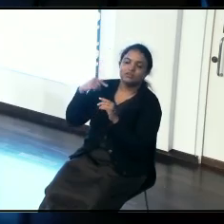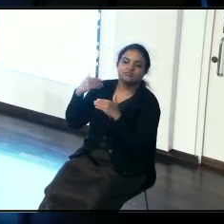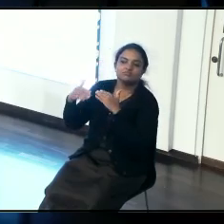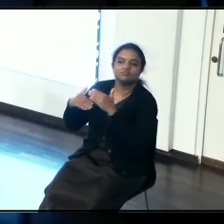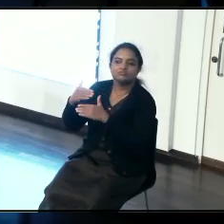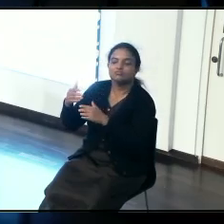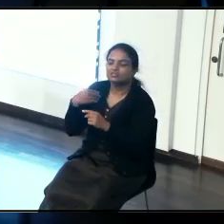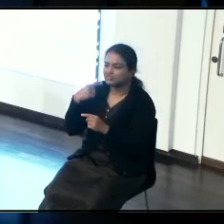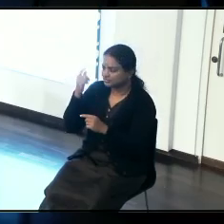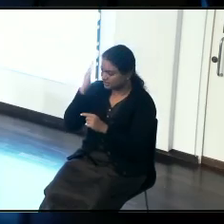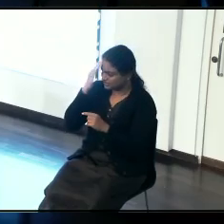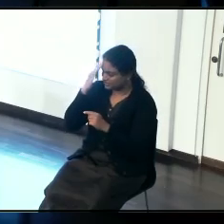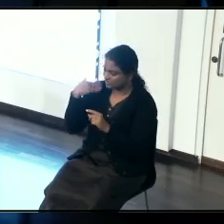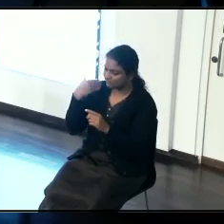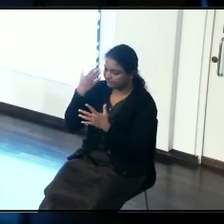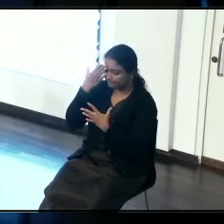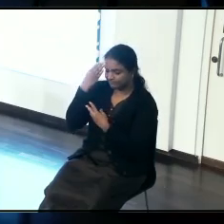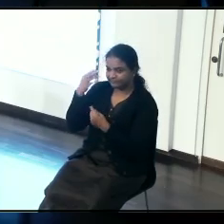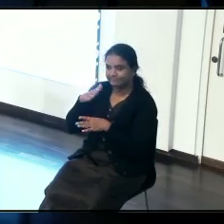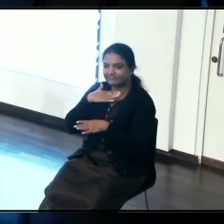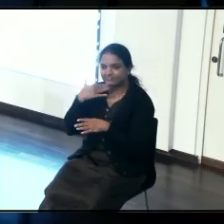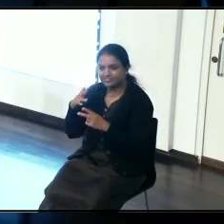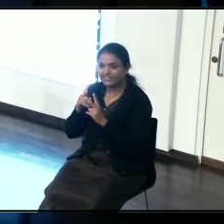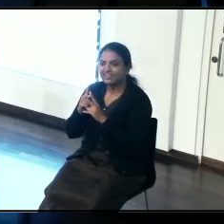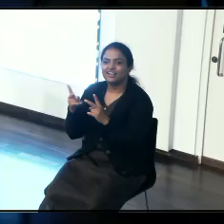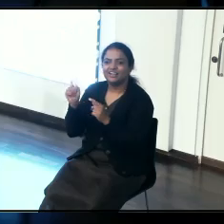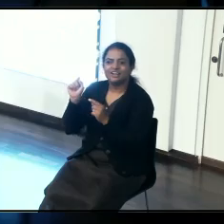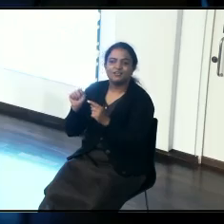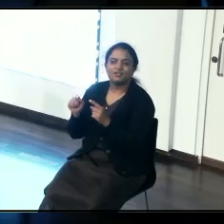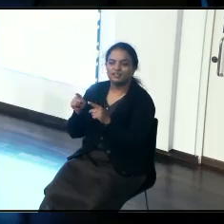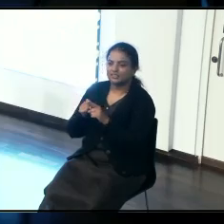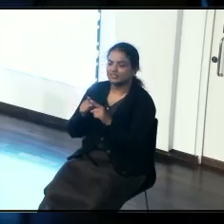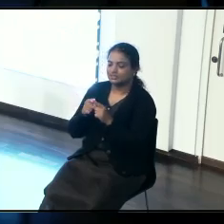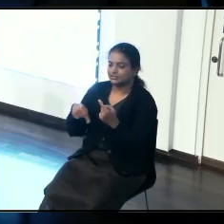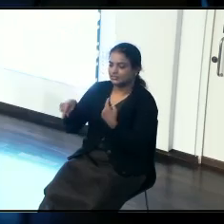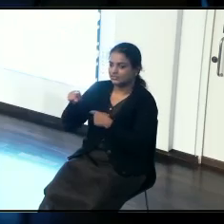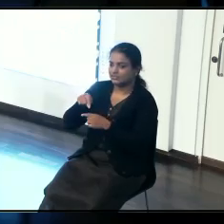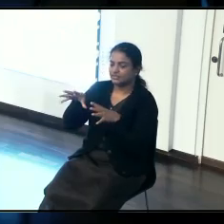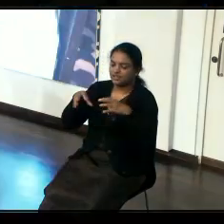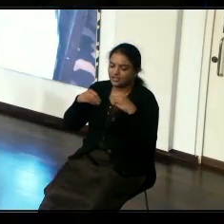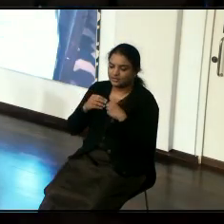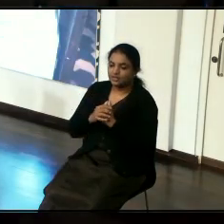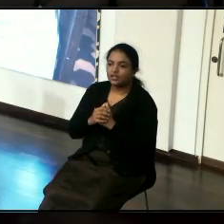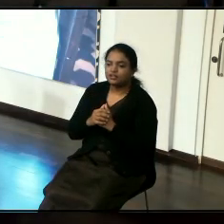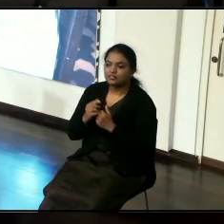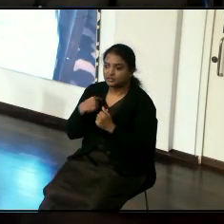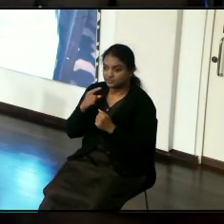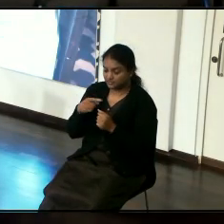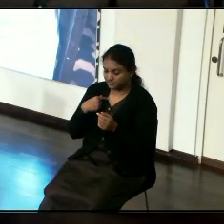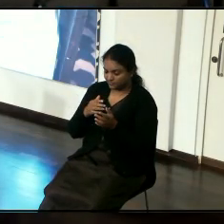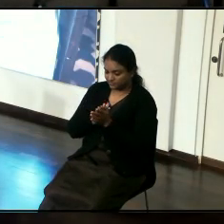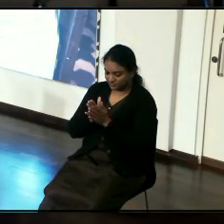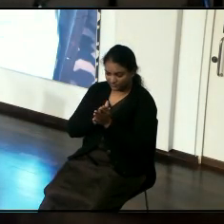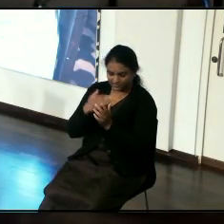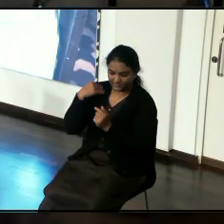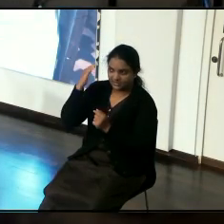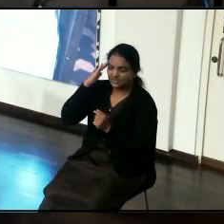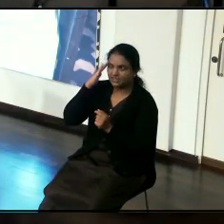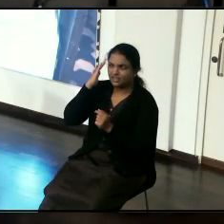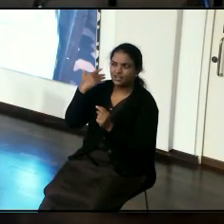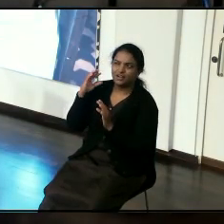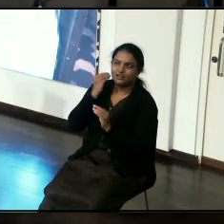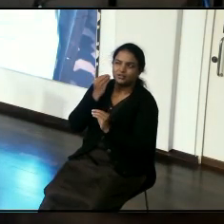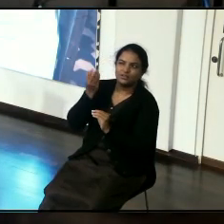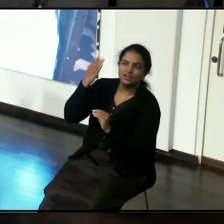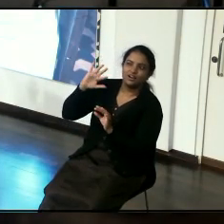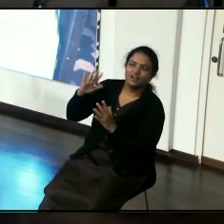these stories. So, and I found it really fascinating because, meeting the memory keepers and seeing the ways in